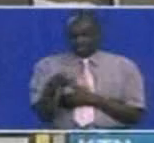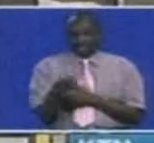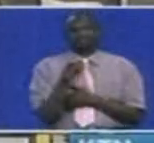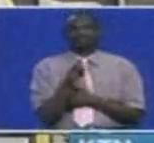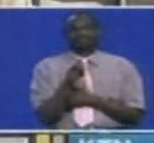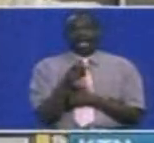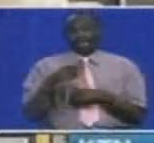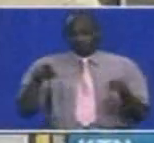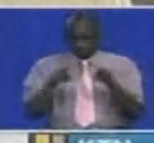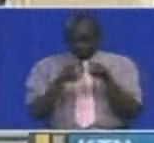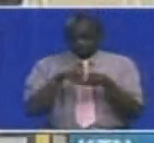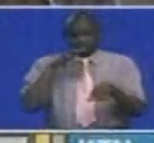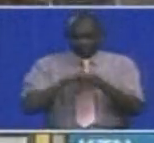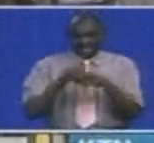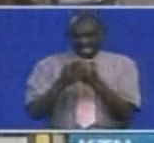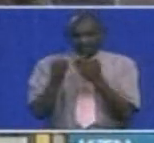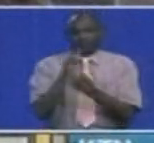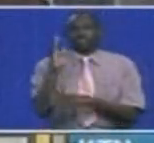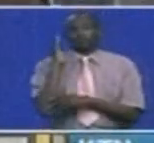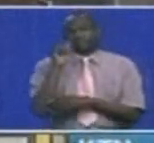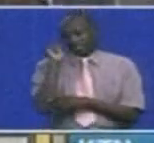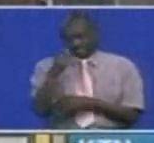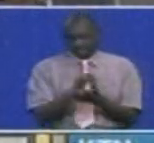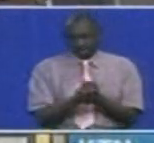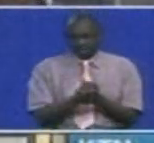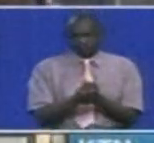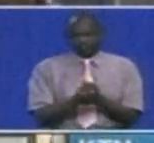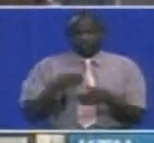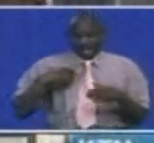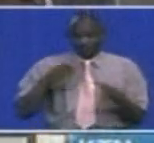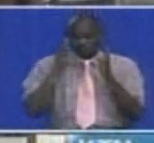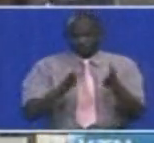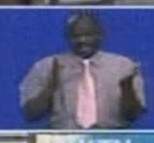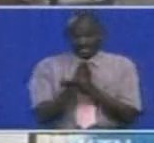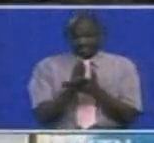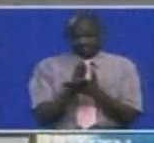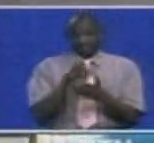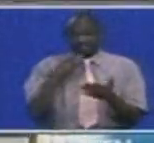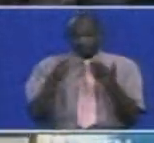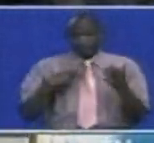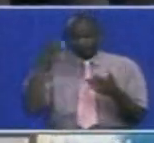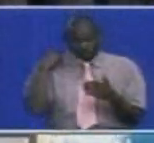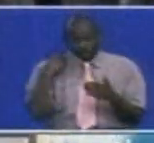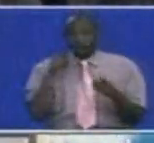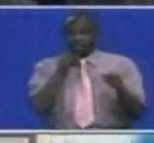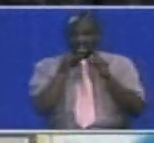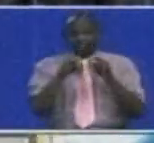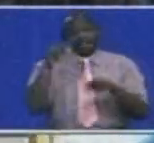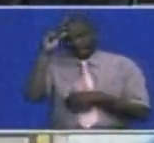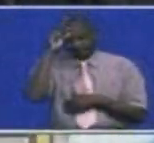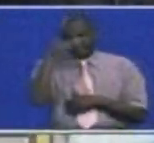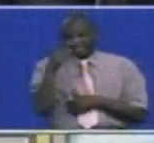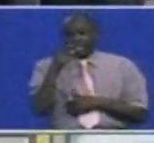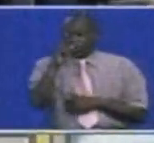in tackling security challenges. This comes as a group of human rights activists hit out at the government Monday, accusing the police